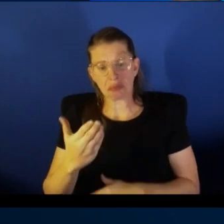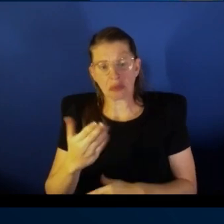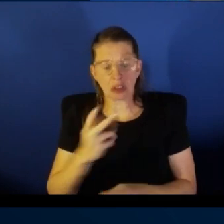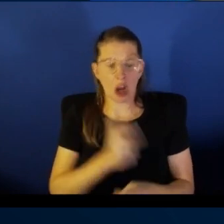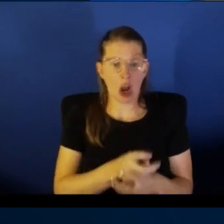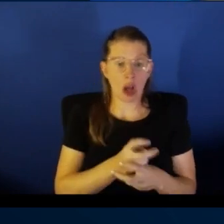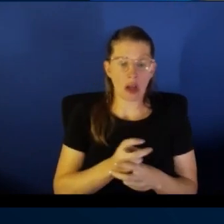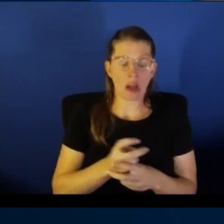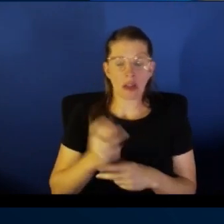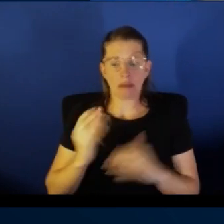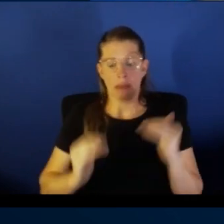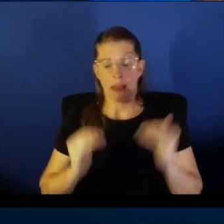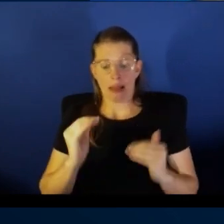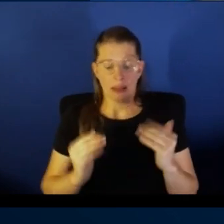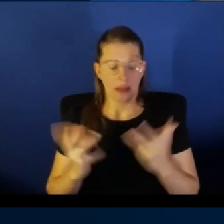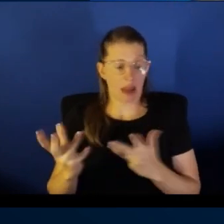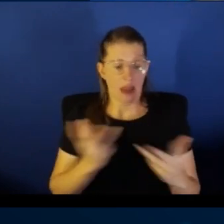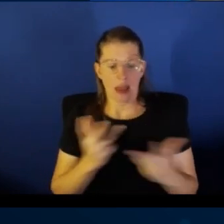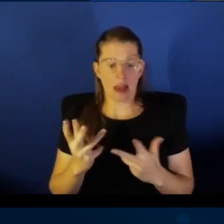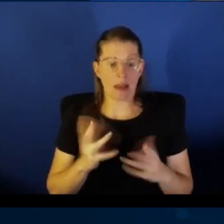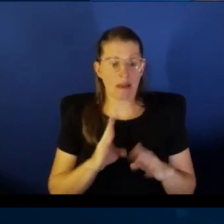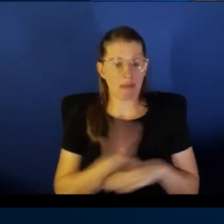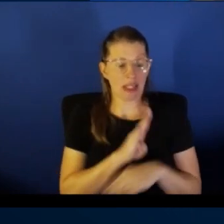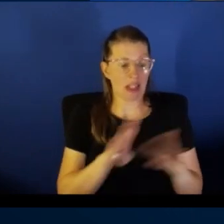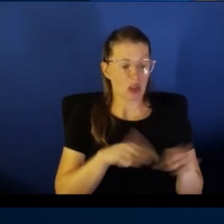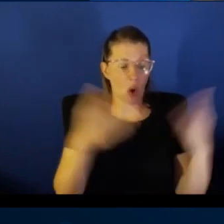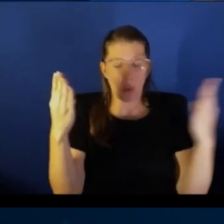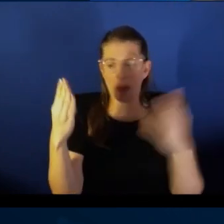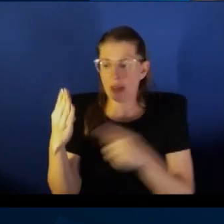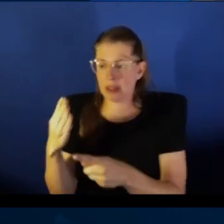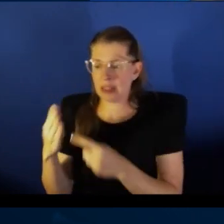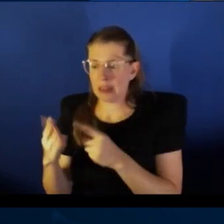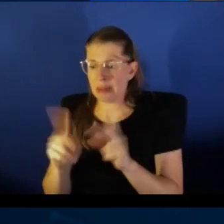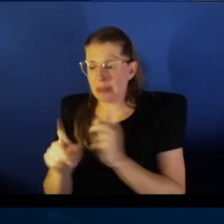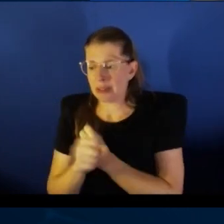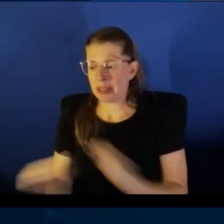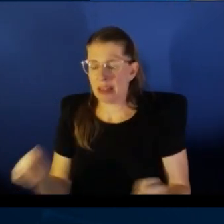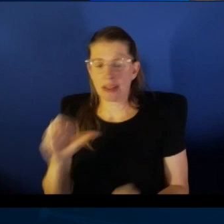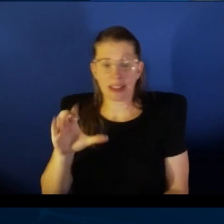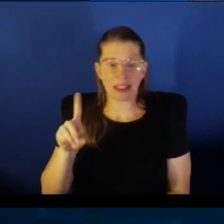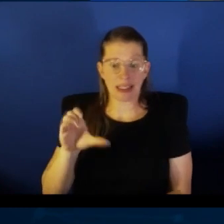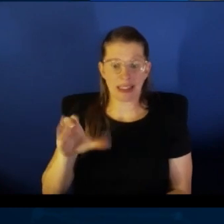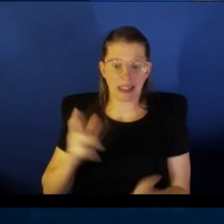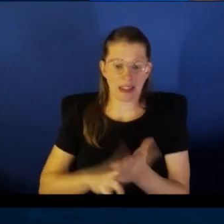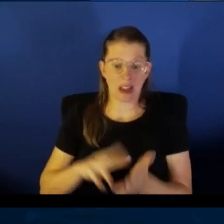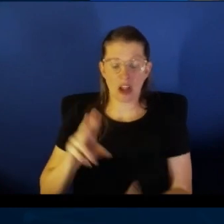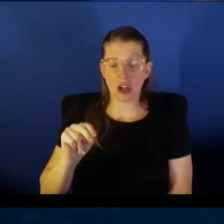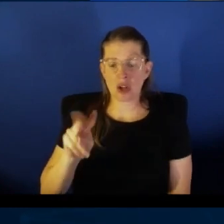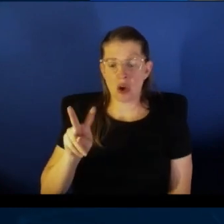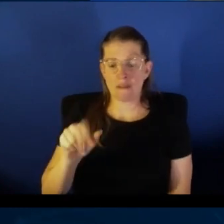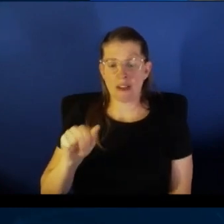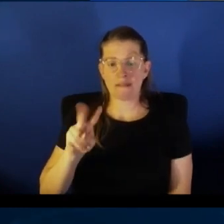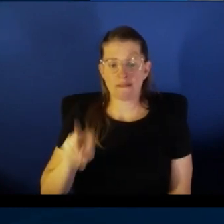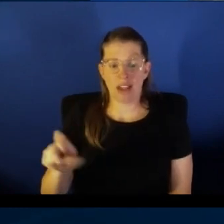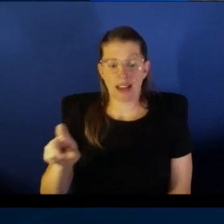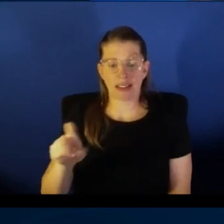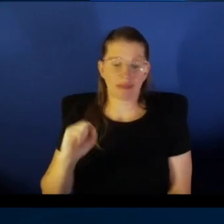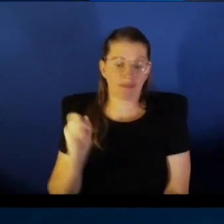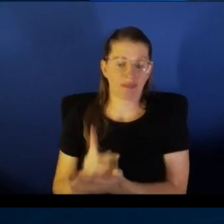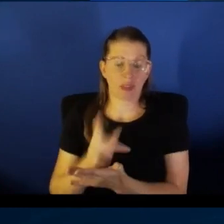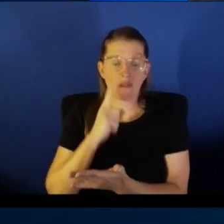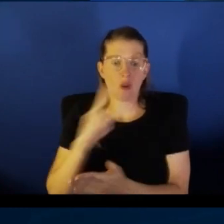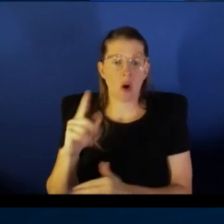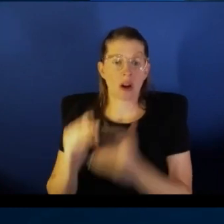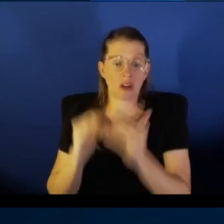open, but also keeping people safe and not spiking those numbers up. CDC signed off on Novavax, that COVID-19 vaccine for adults. So tell